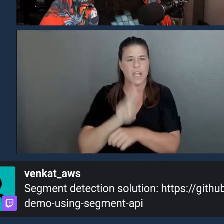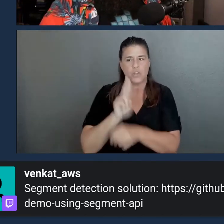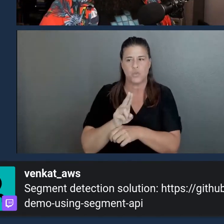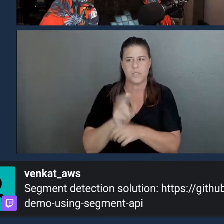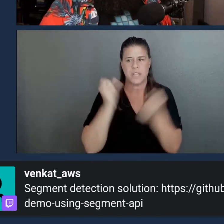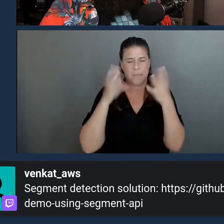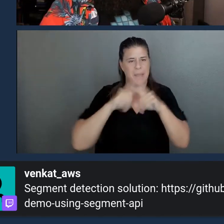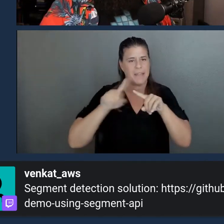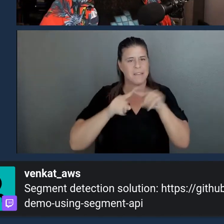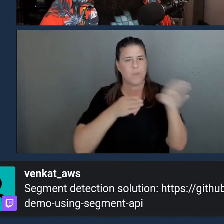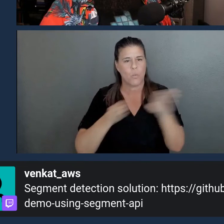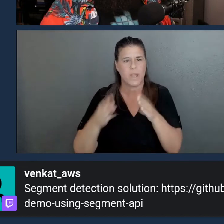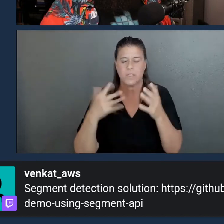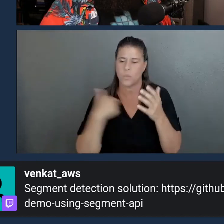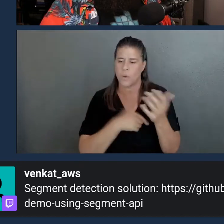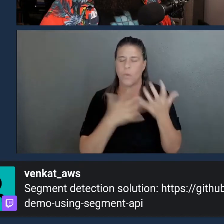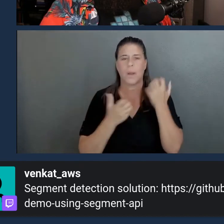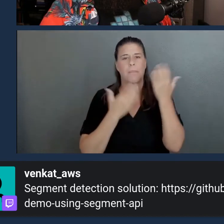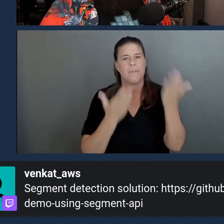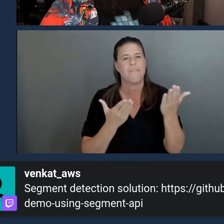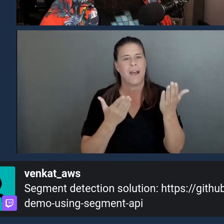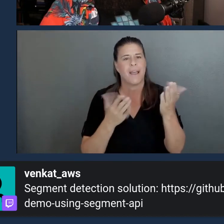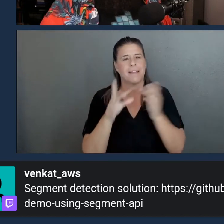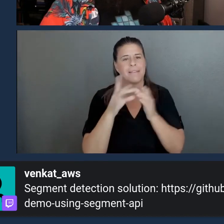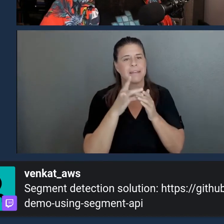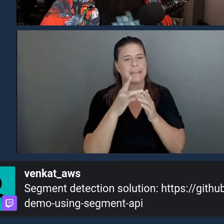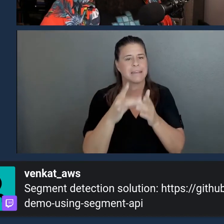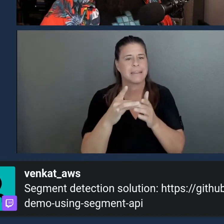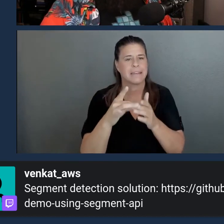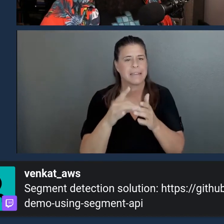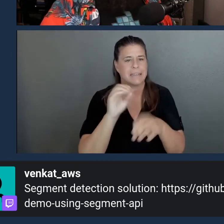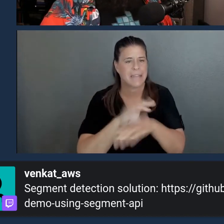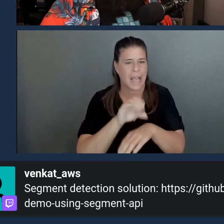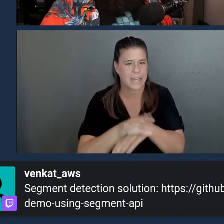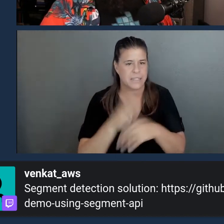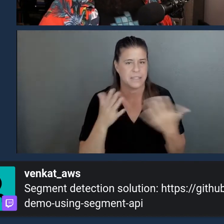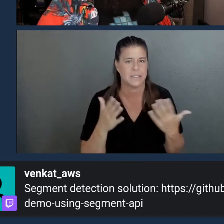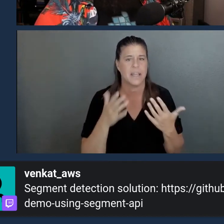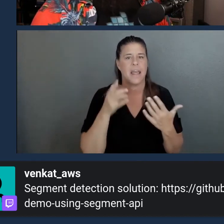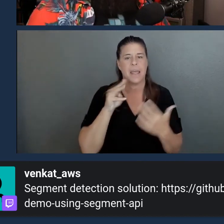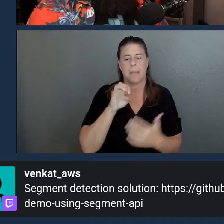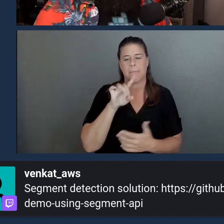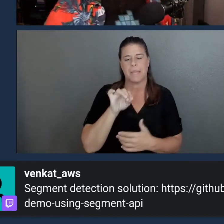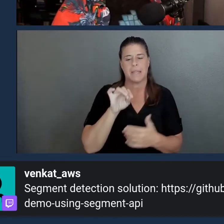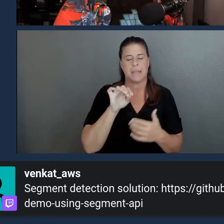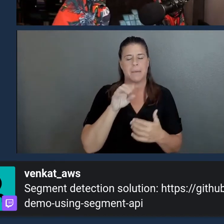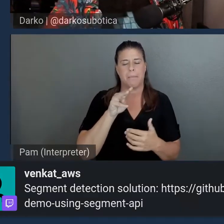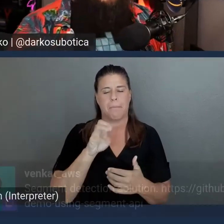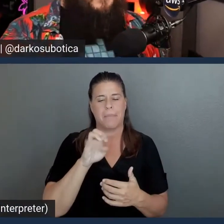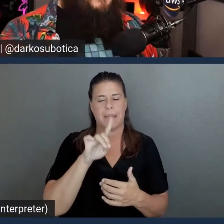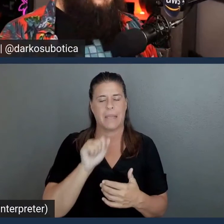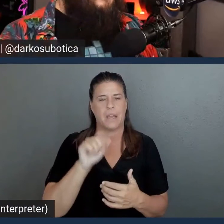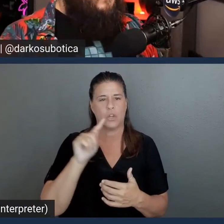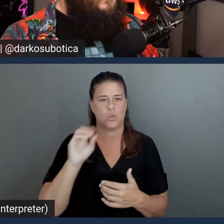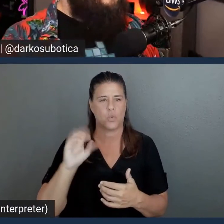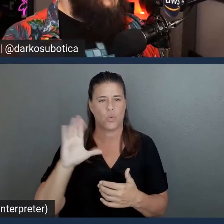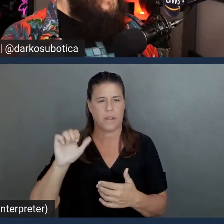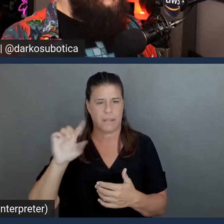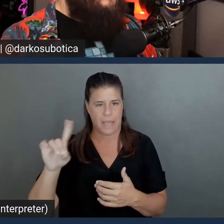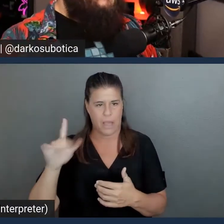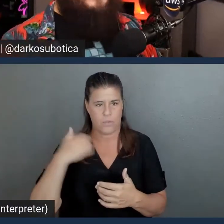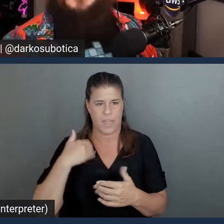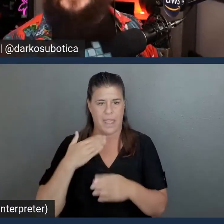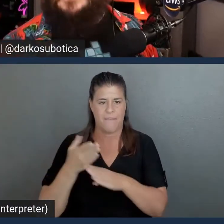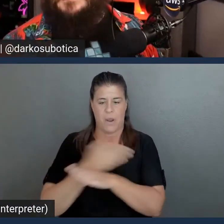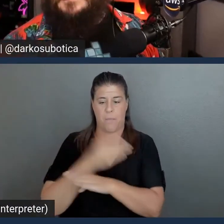many different ways. We want to provide guidance. So this is Media to Cloud. There is actually a preview branch, which actually